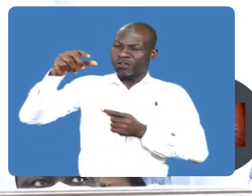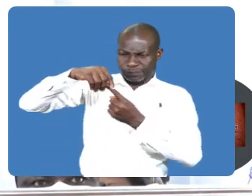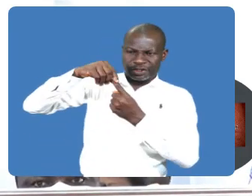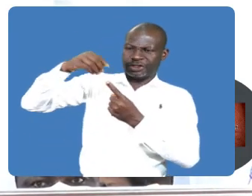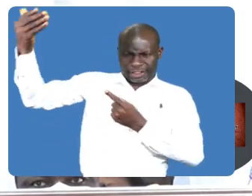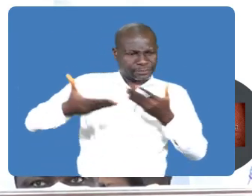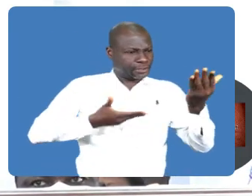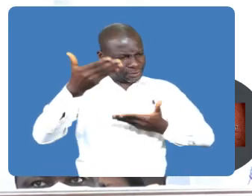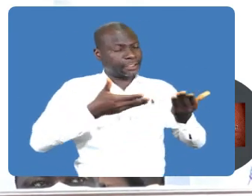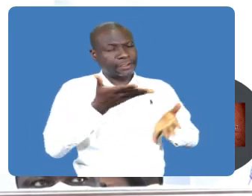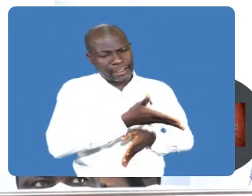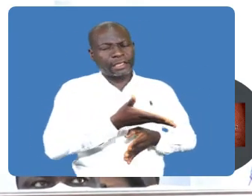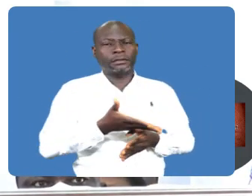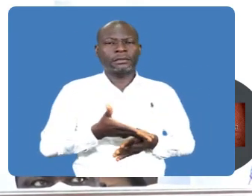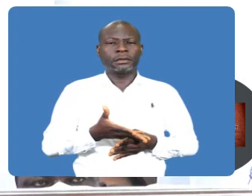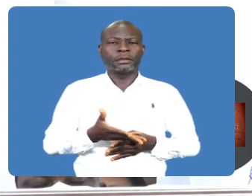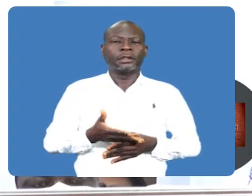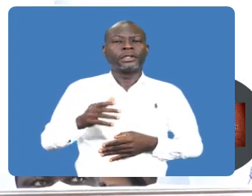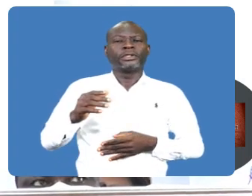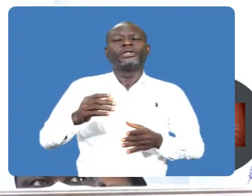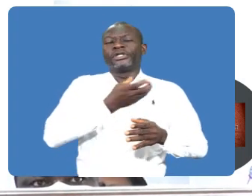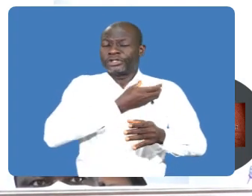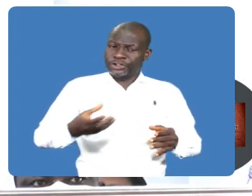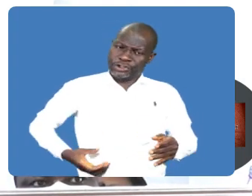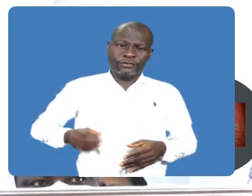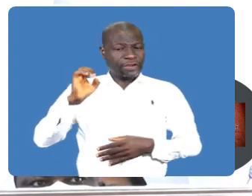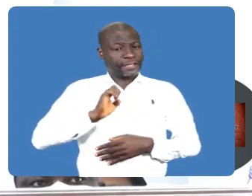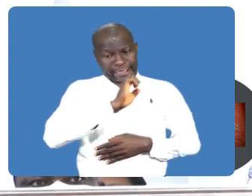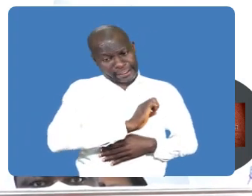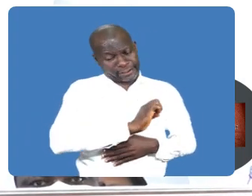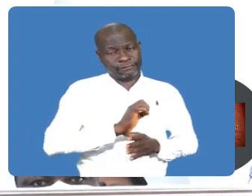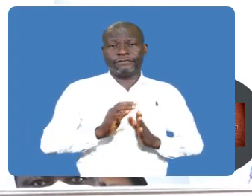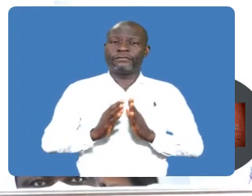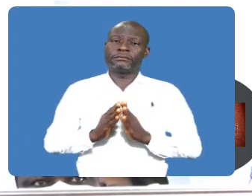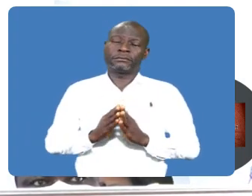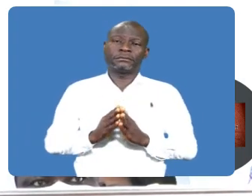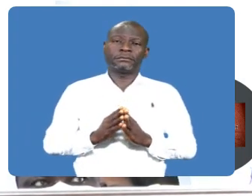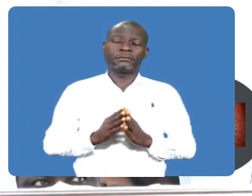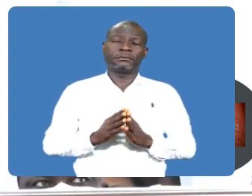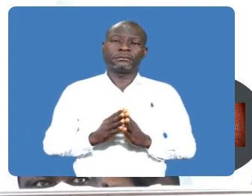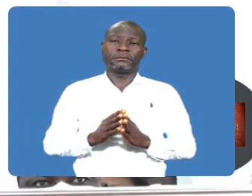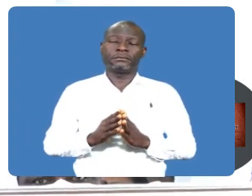the representative of the municipal chief executive,